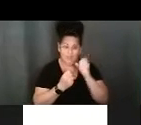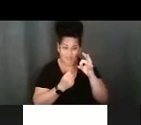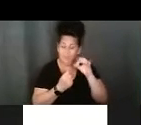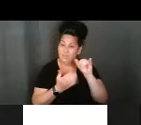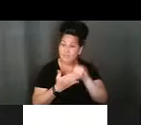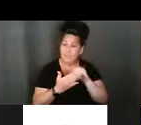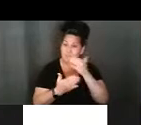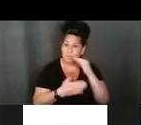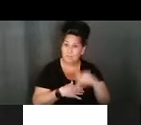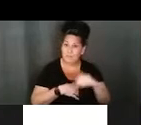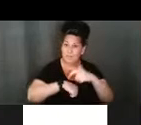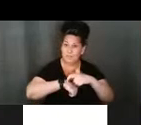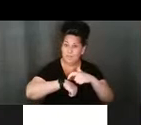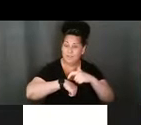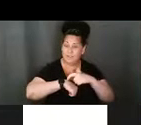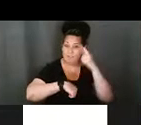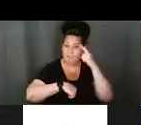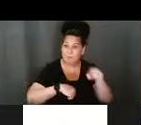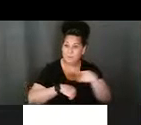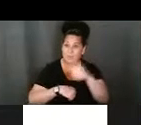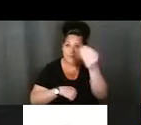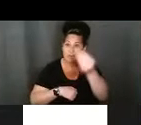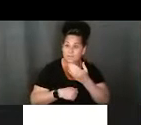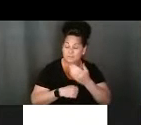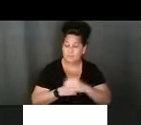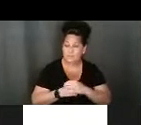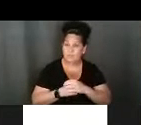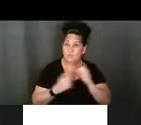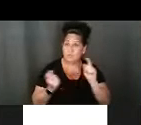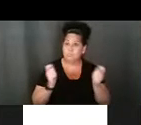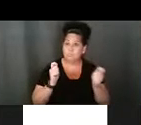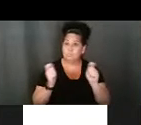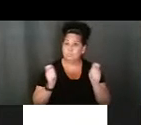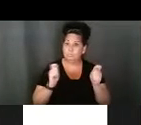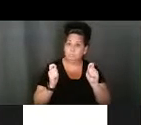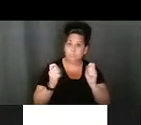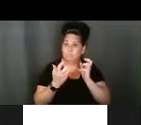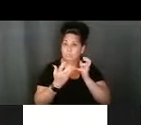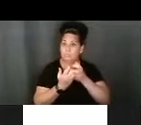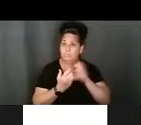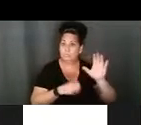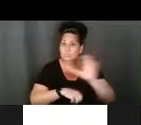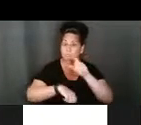us that. Let us know that so that we can make those changes for next school year.